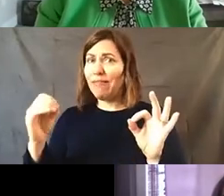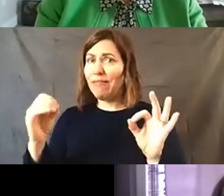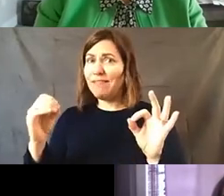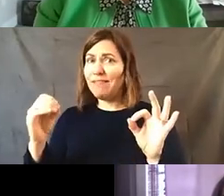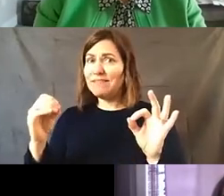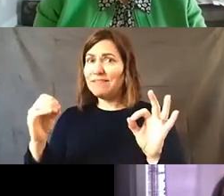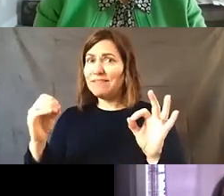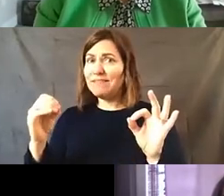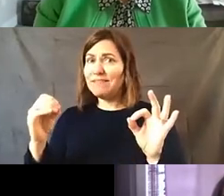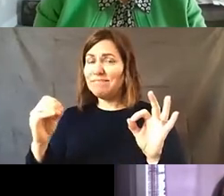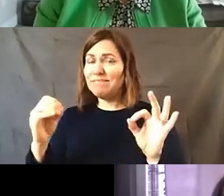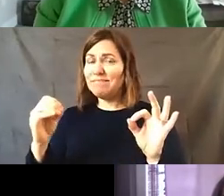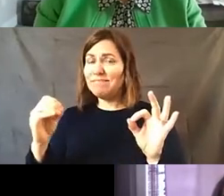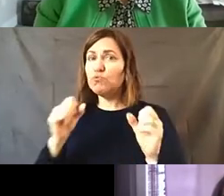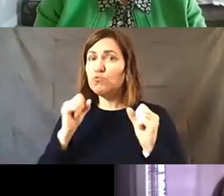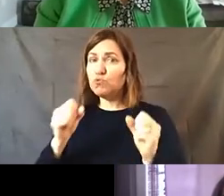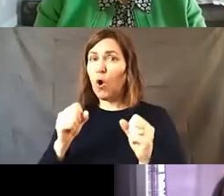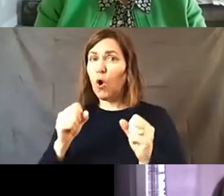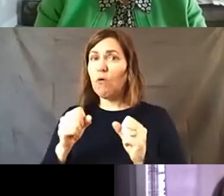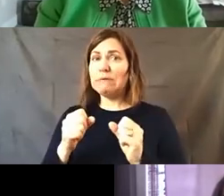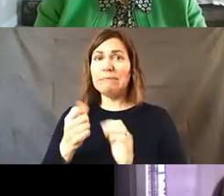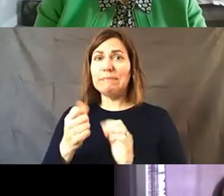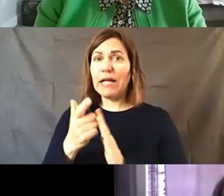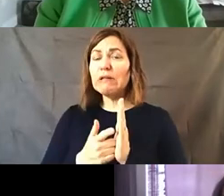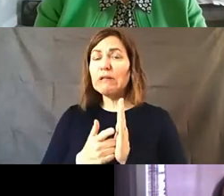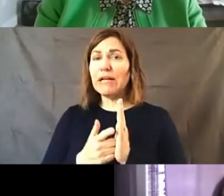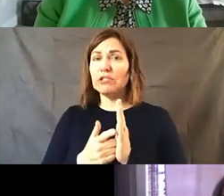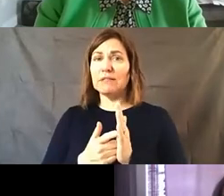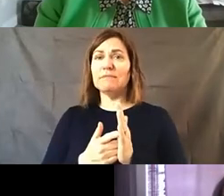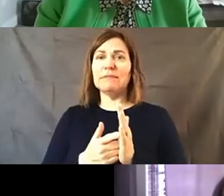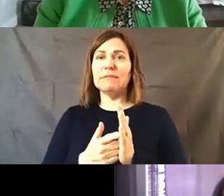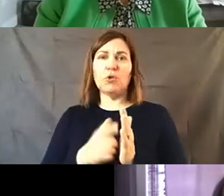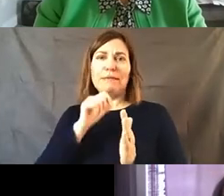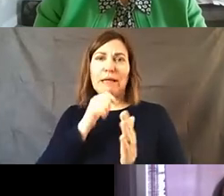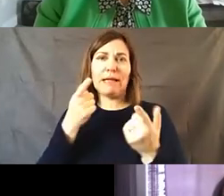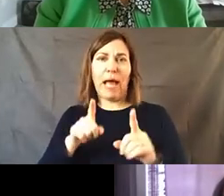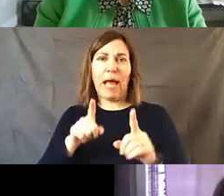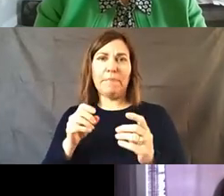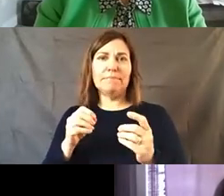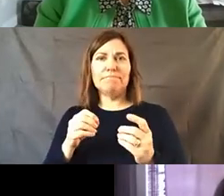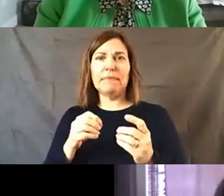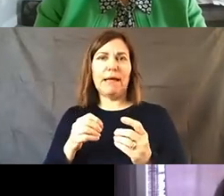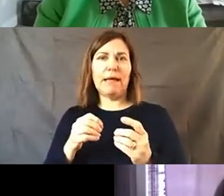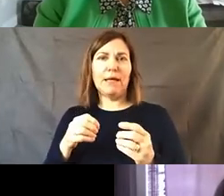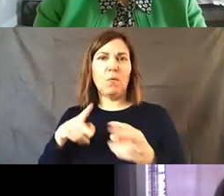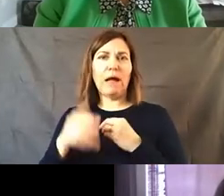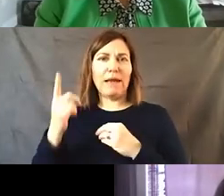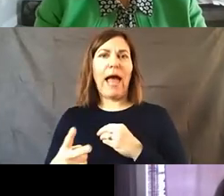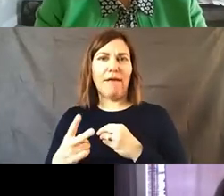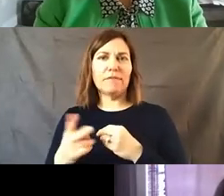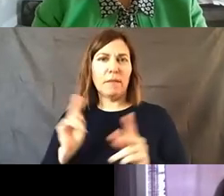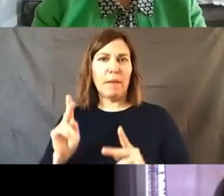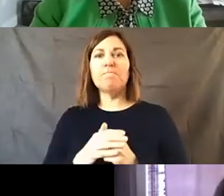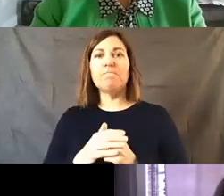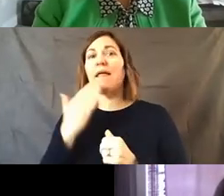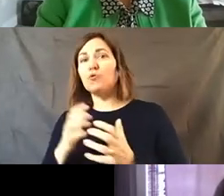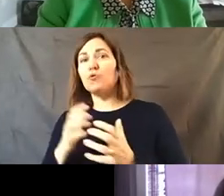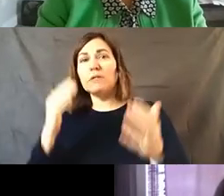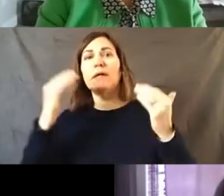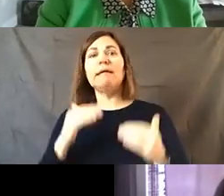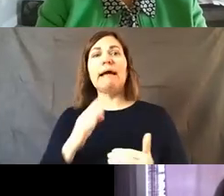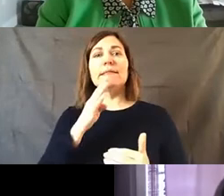doesn't more than cut it in half. Thank you. Thank you very much. Our next speaker is Shaman